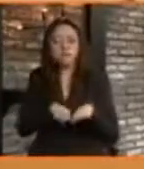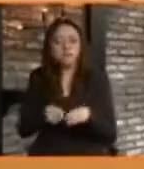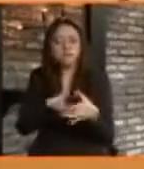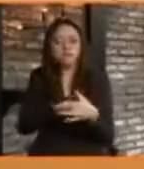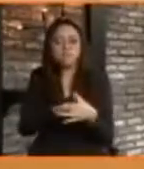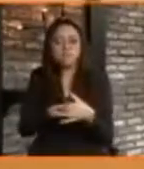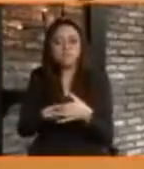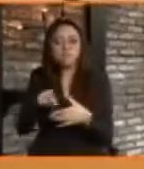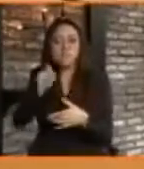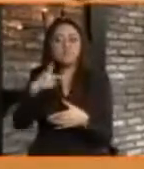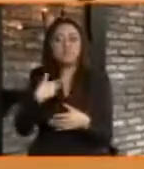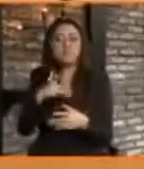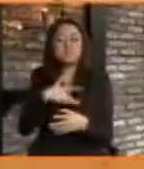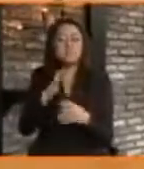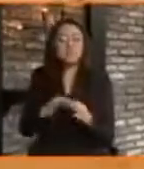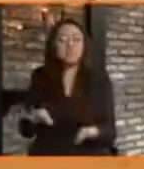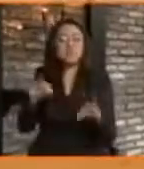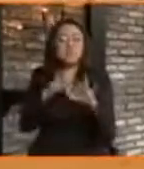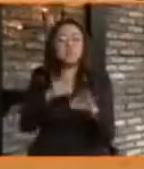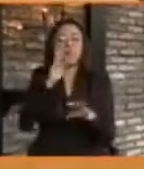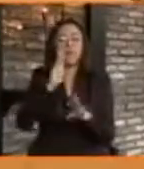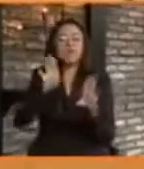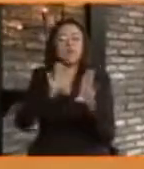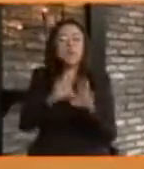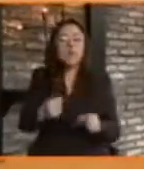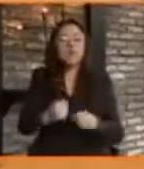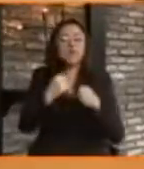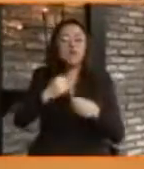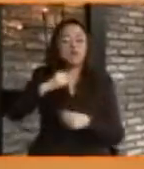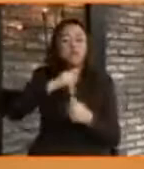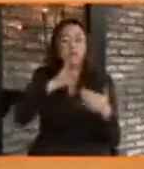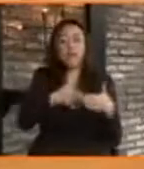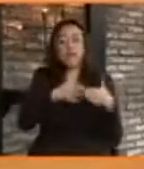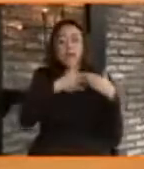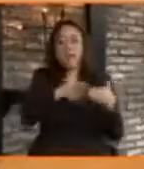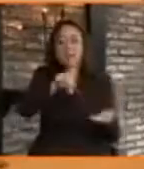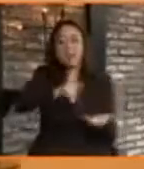submarines. In their entirety, they're meant to represent the powerful